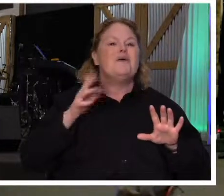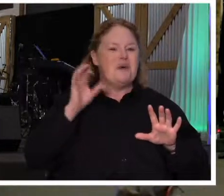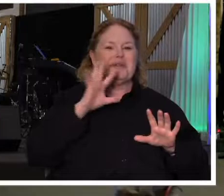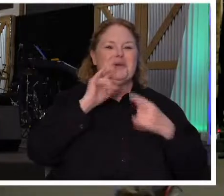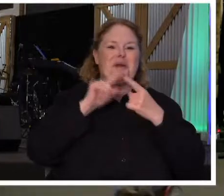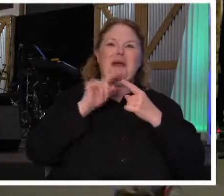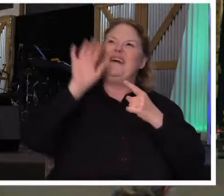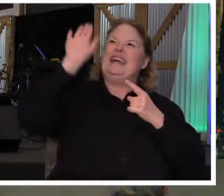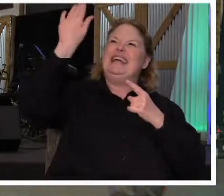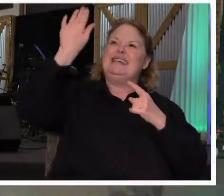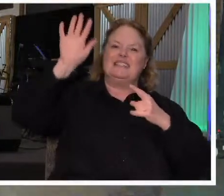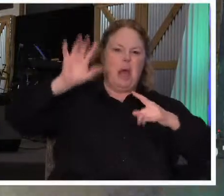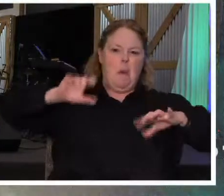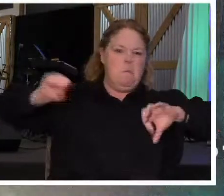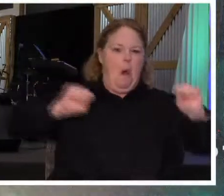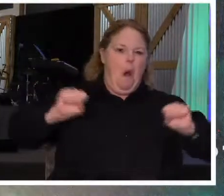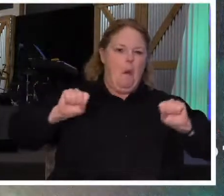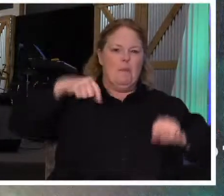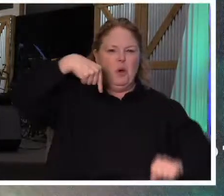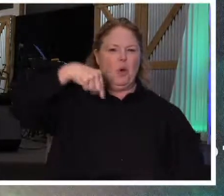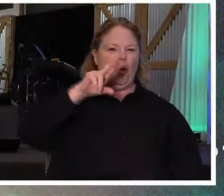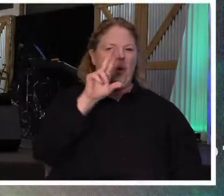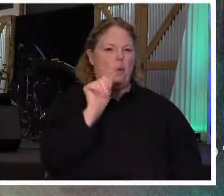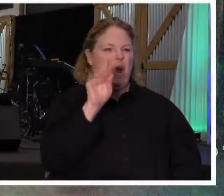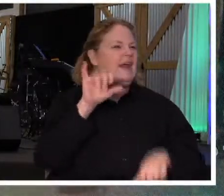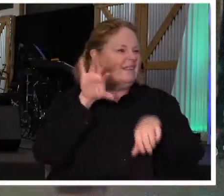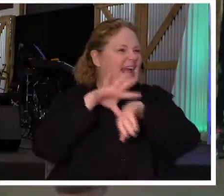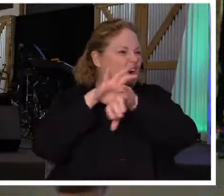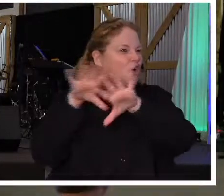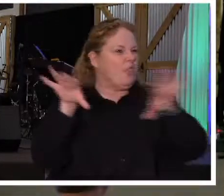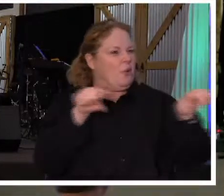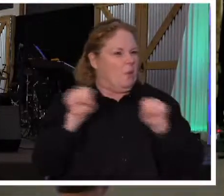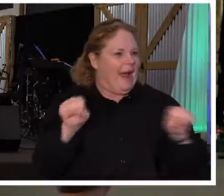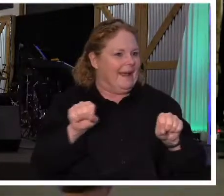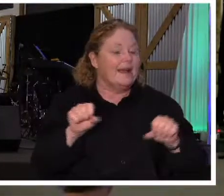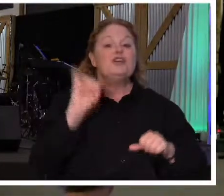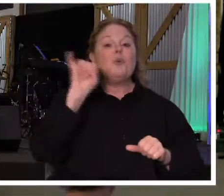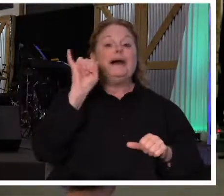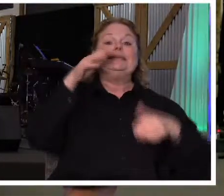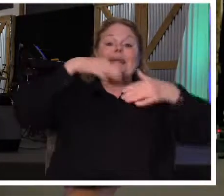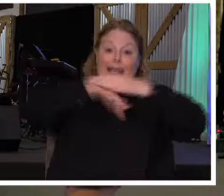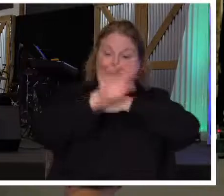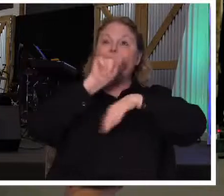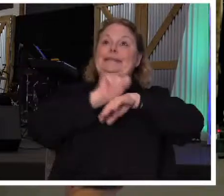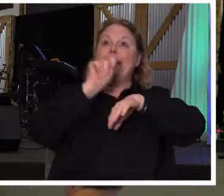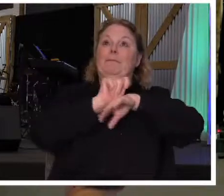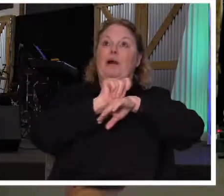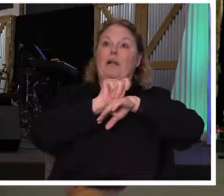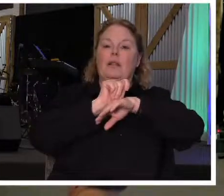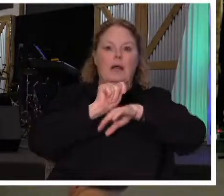quake. In the beginning, it says that Isaiah goes into the temple, and this is